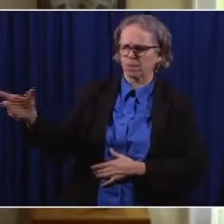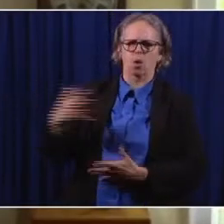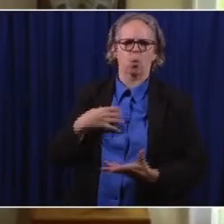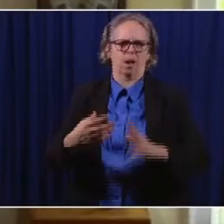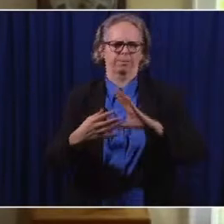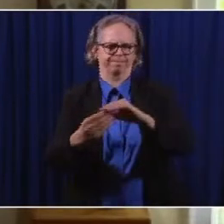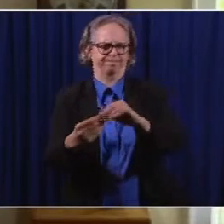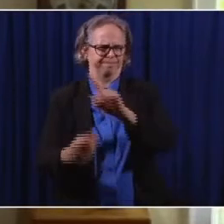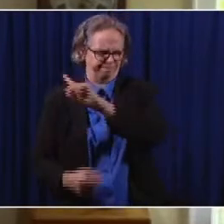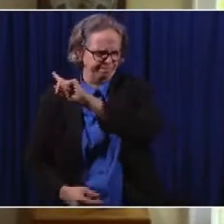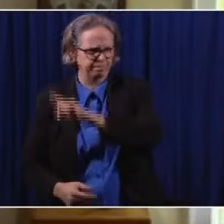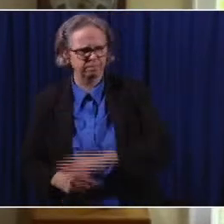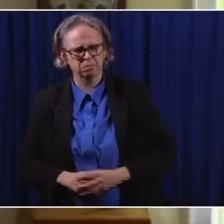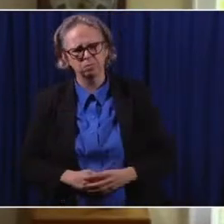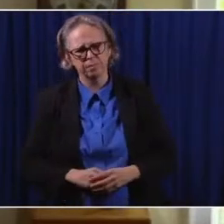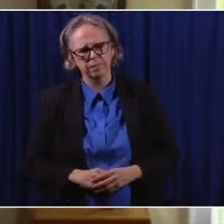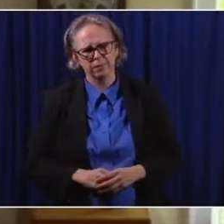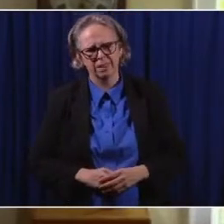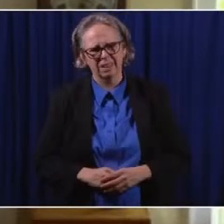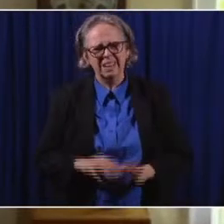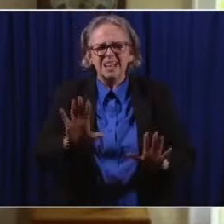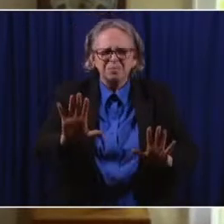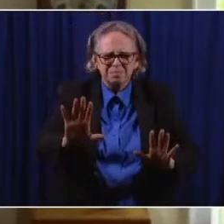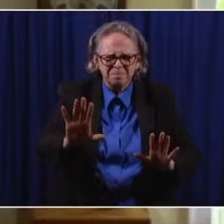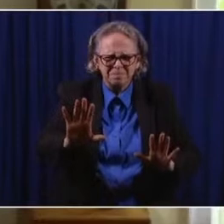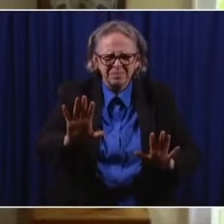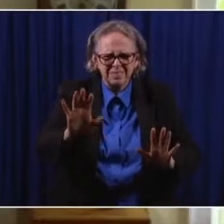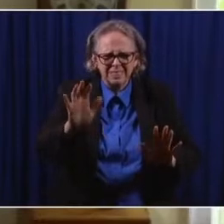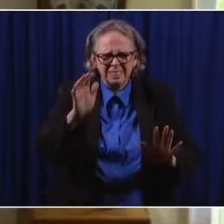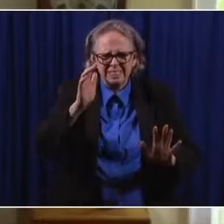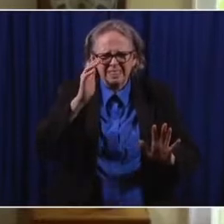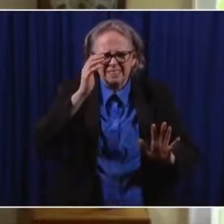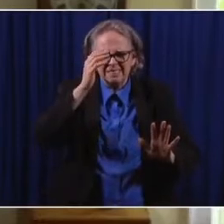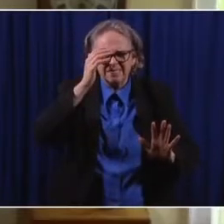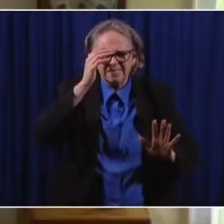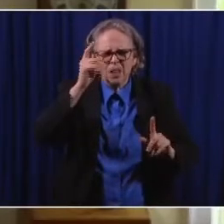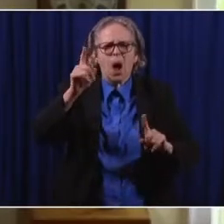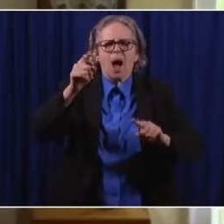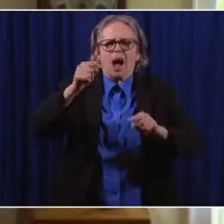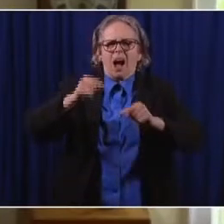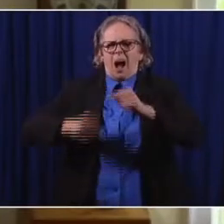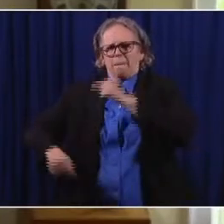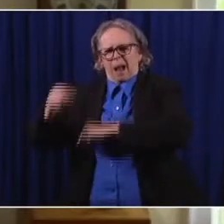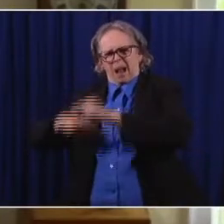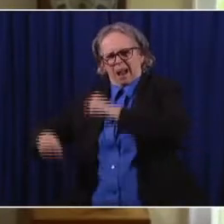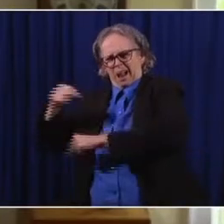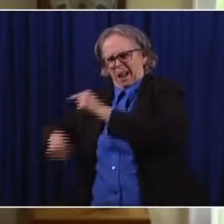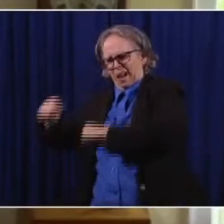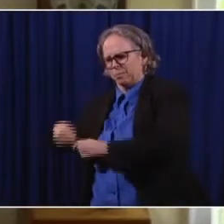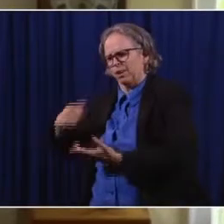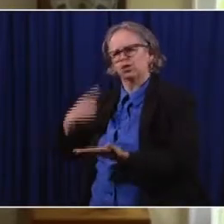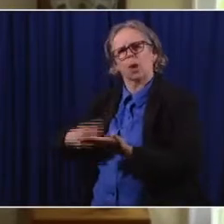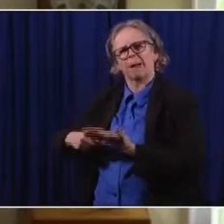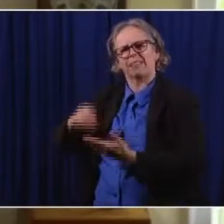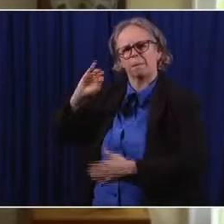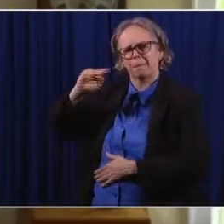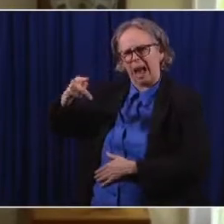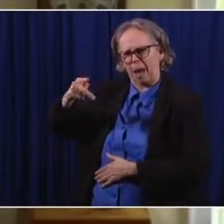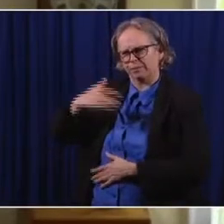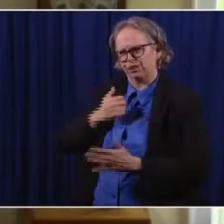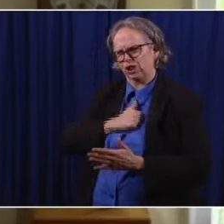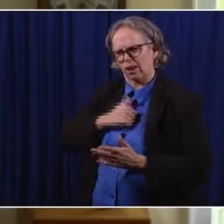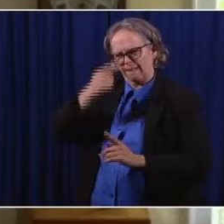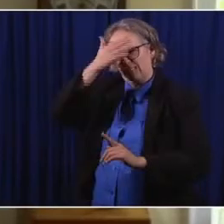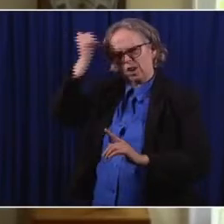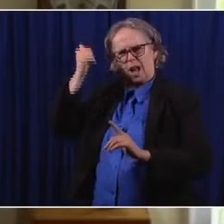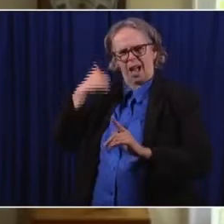Eric, I forgot to go through the map. You want to go back to the map? This is a map we haven't shown for